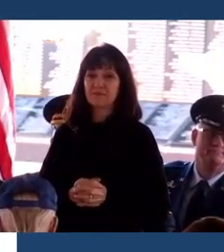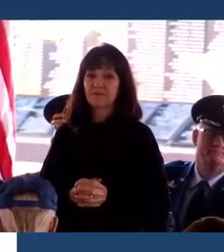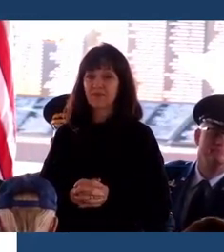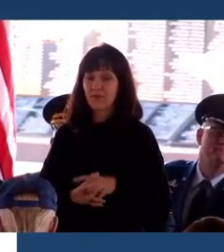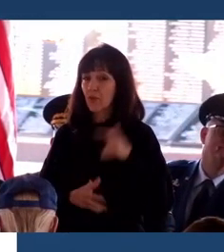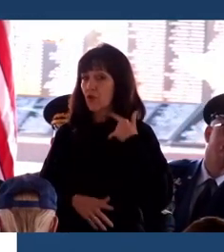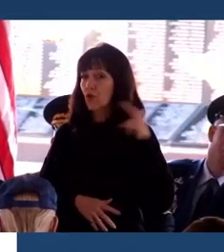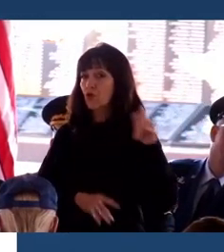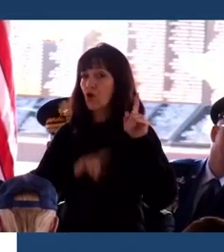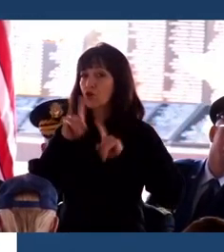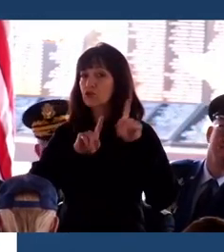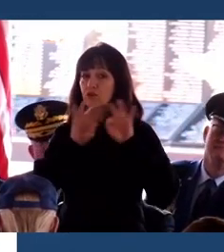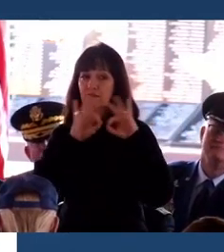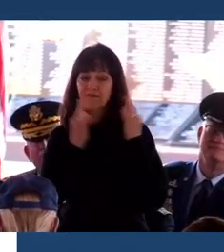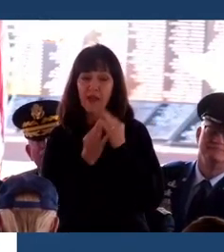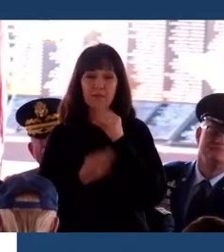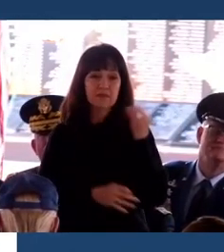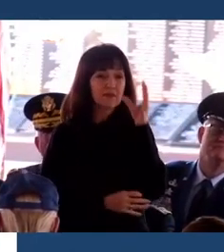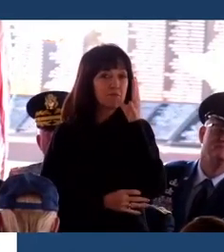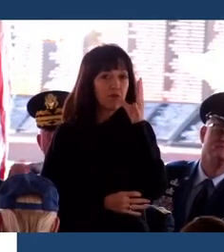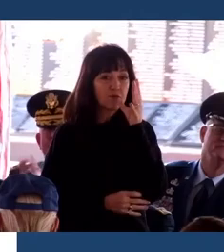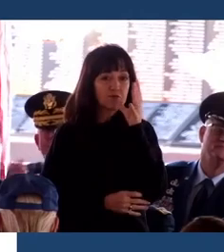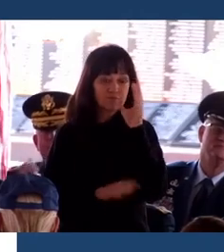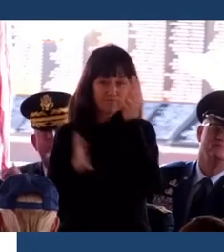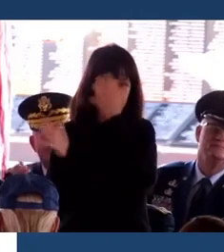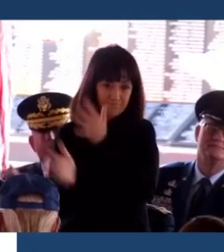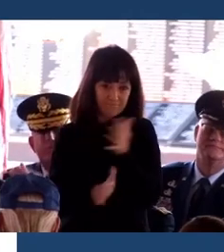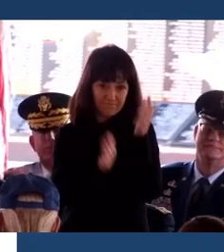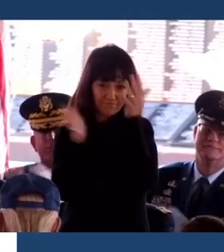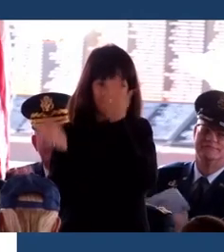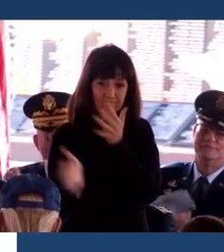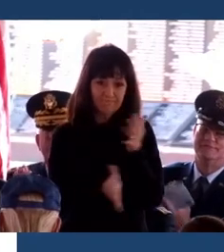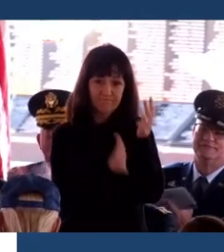Gold Star Families and Gold Star Mothers.